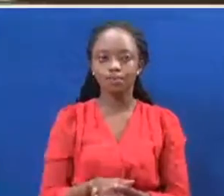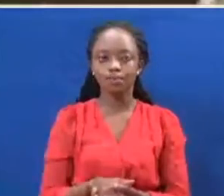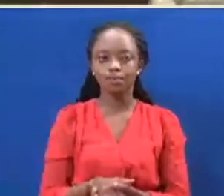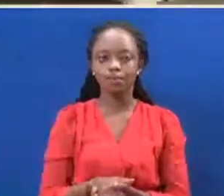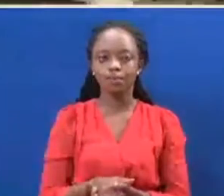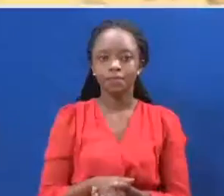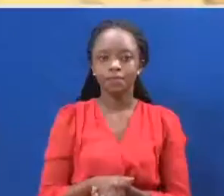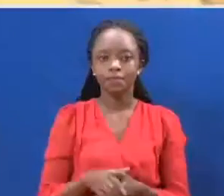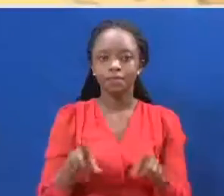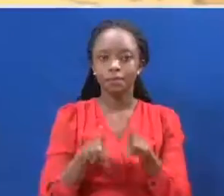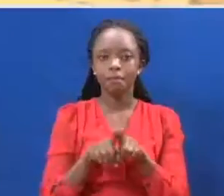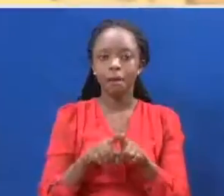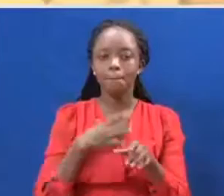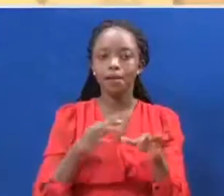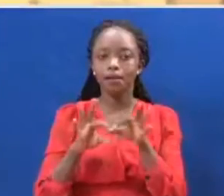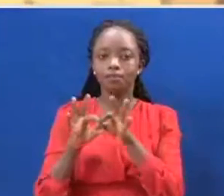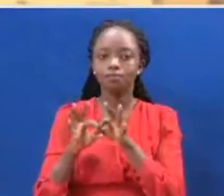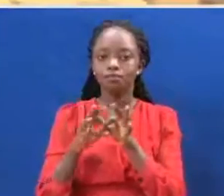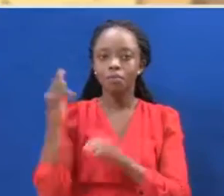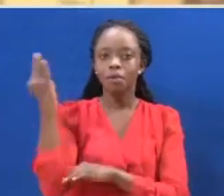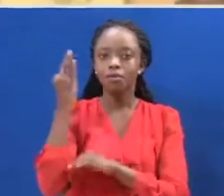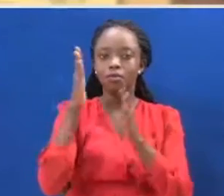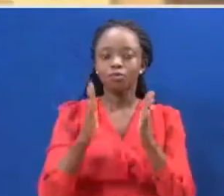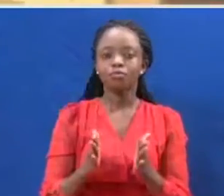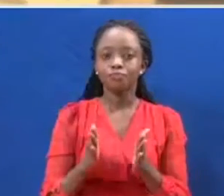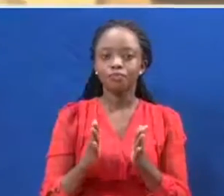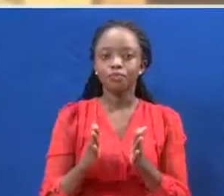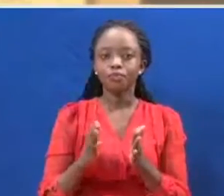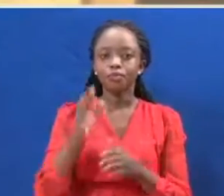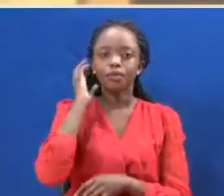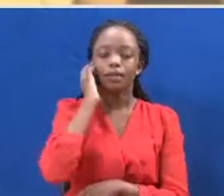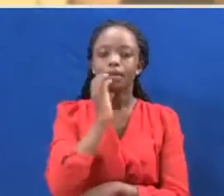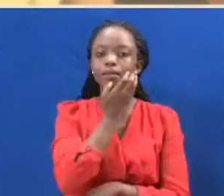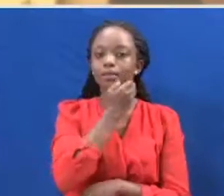And I joined as a lecturer in Kenyatta University in